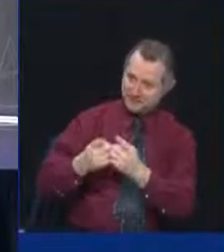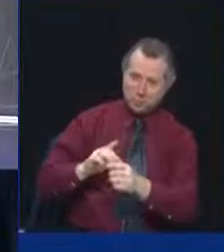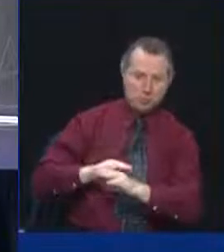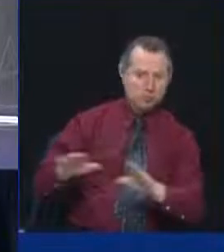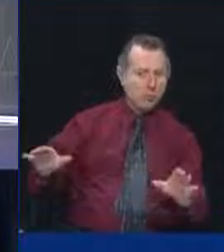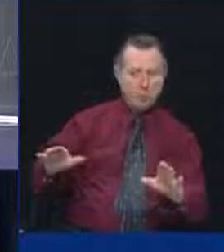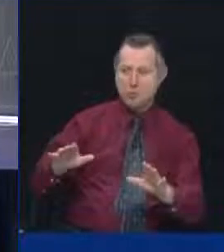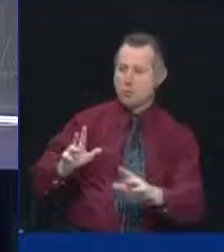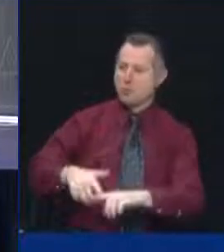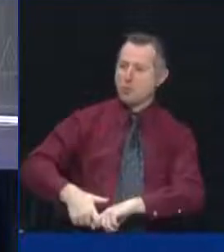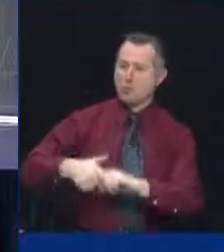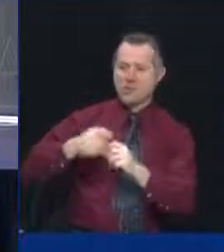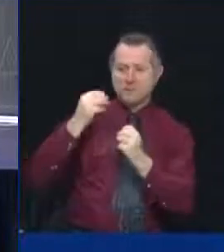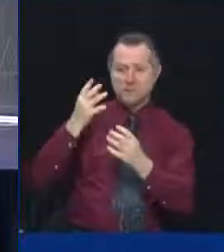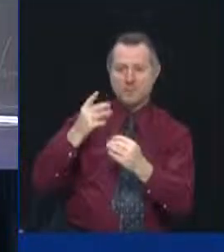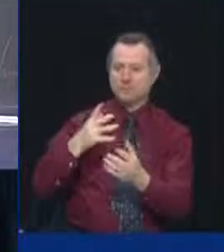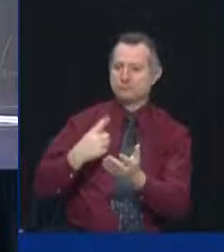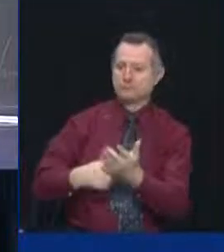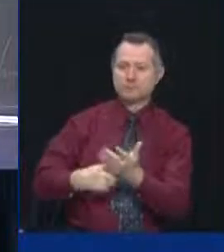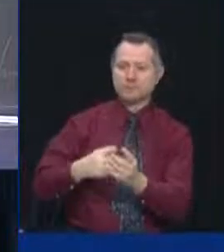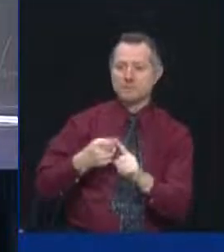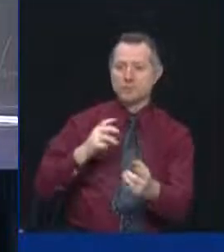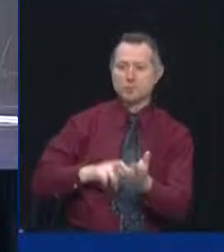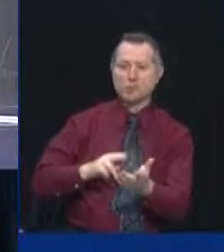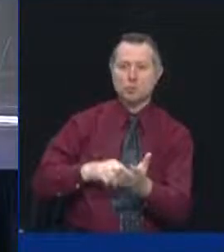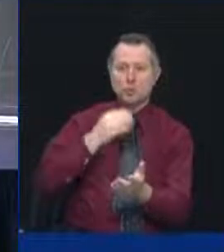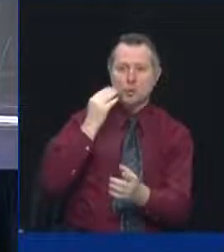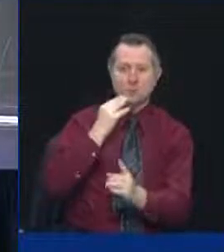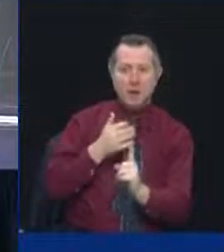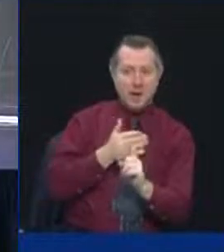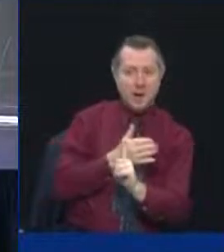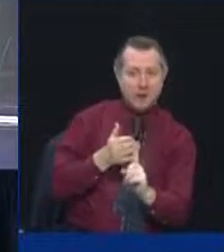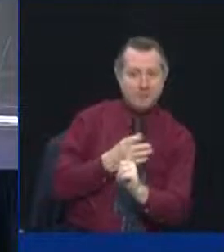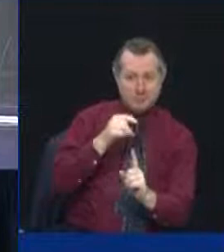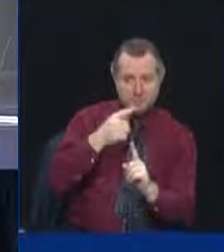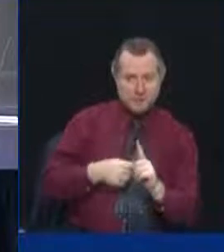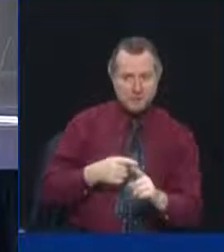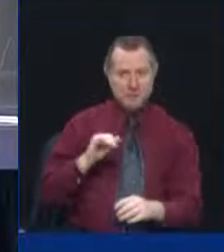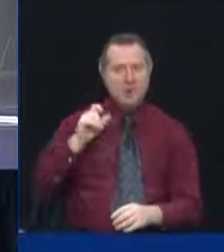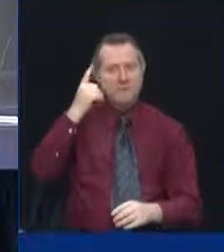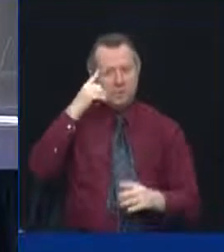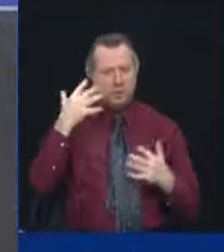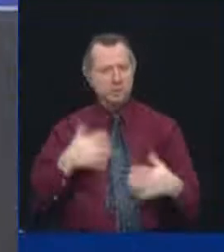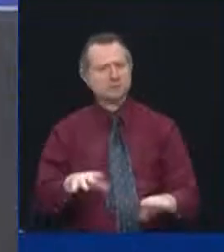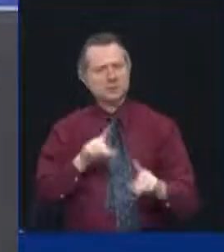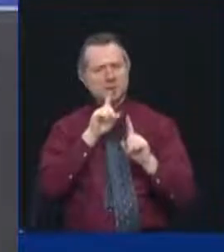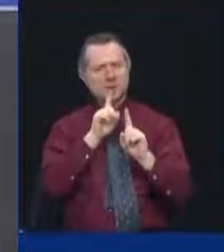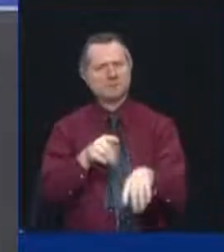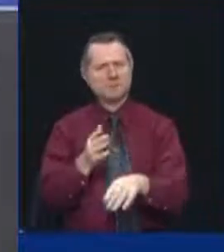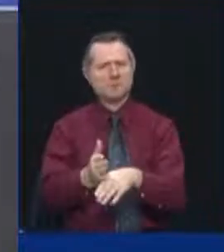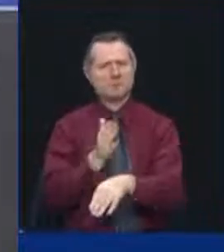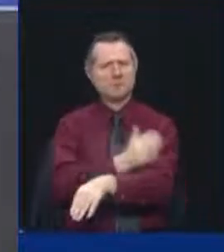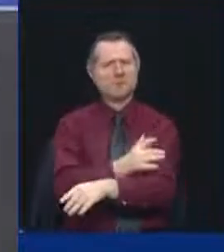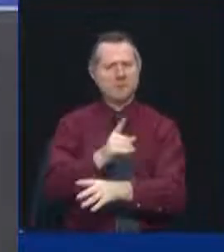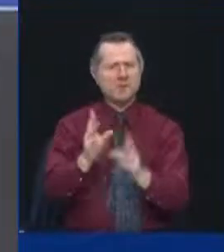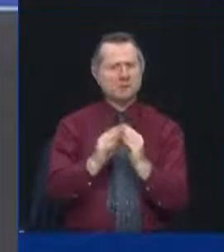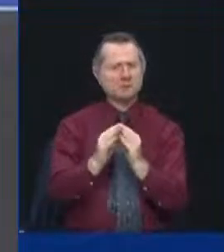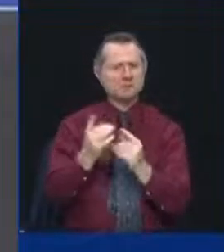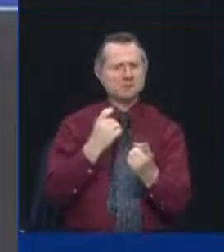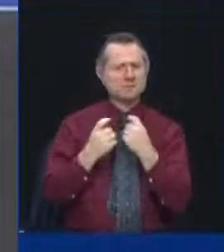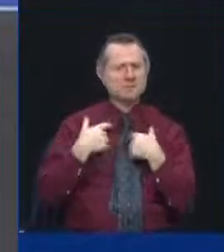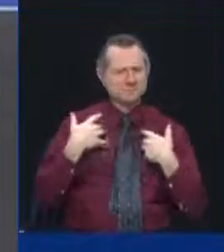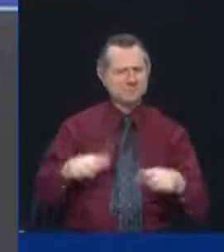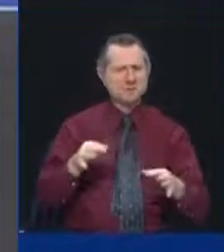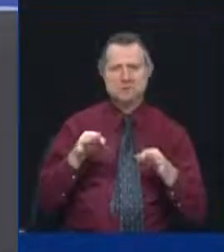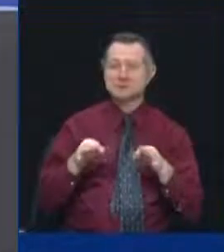home data beginning of April of last year? I think the governor addressed that at a previous press conference, and as I've said before, this is an